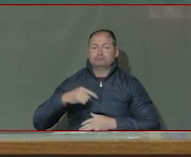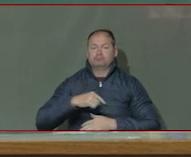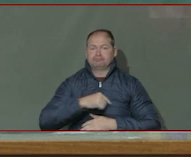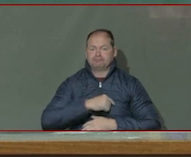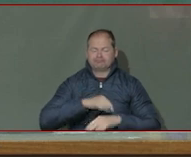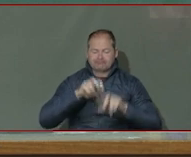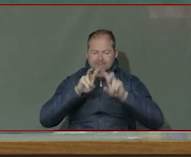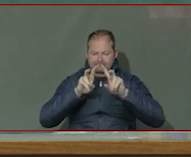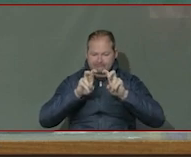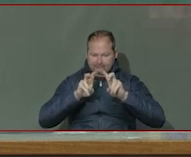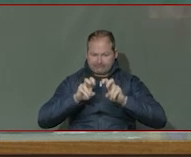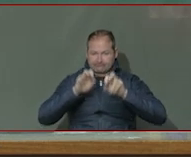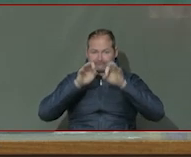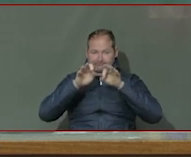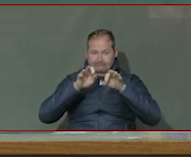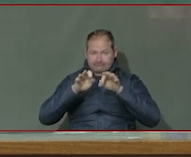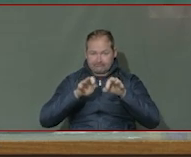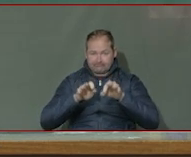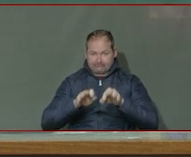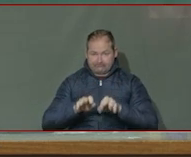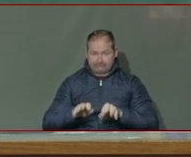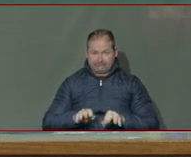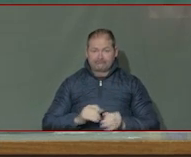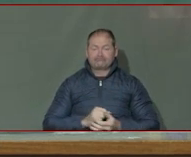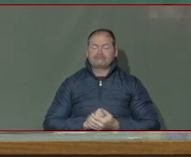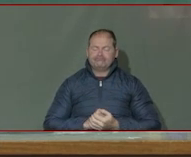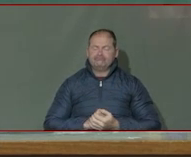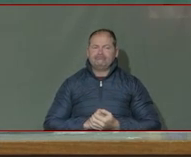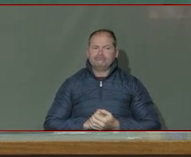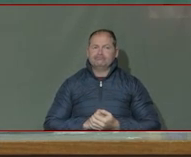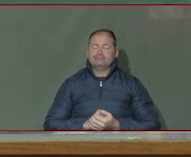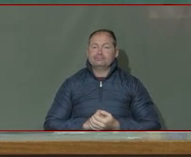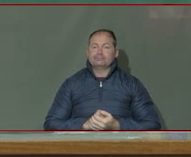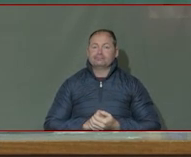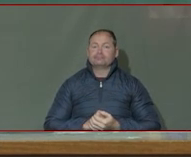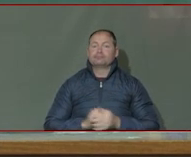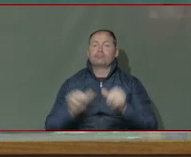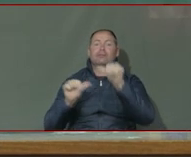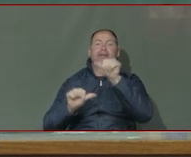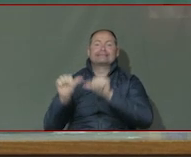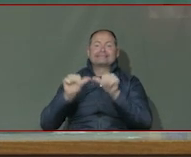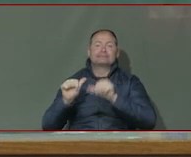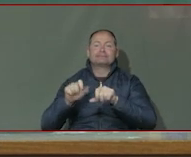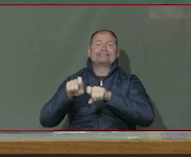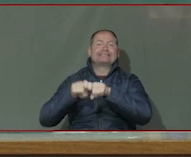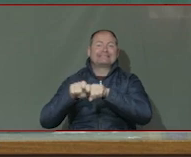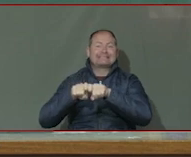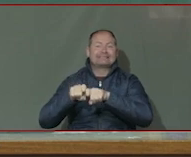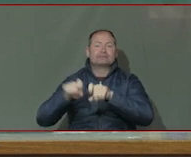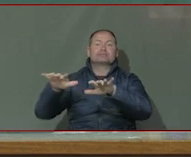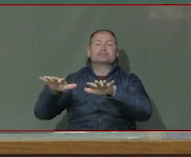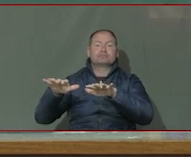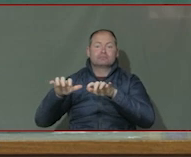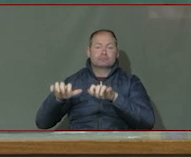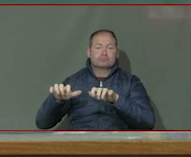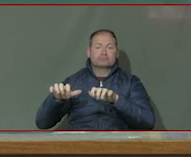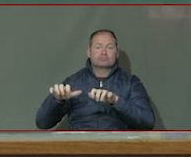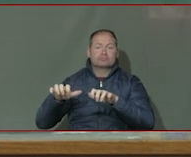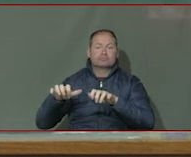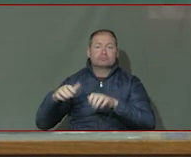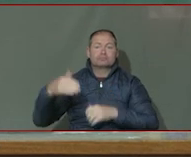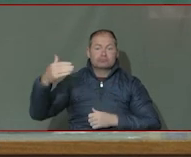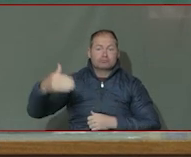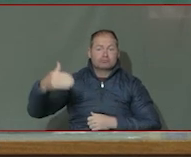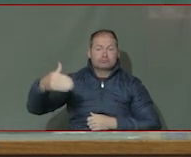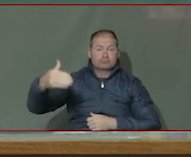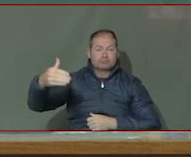Now please, learners, make a note that for every assignment, every test, every exam this whole year, you will